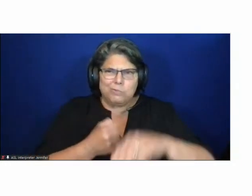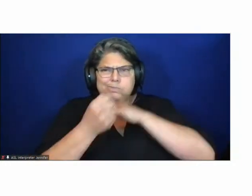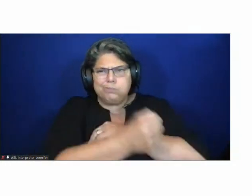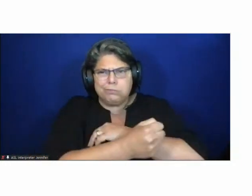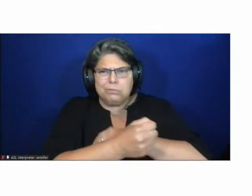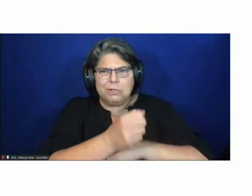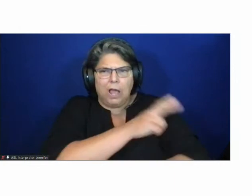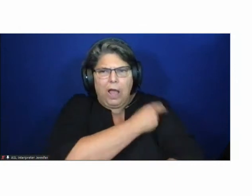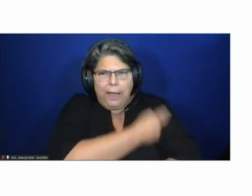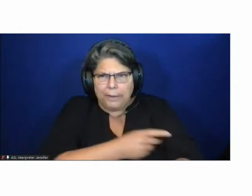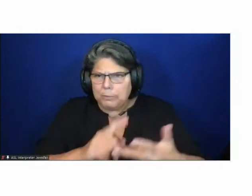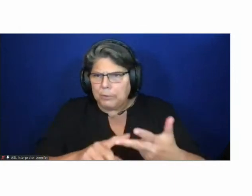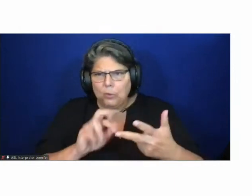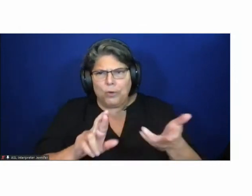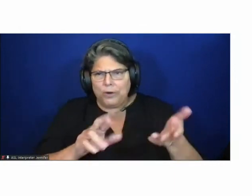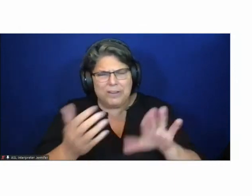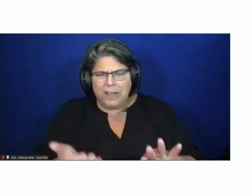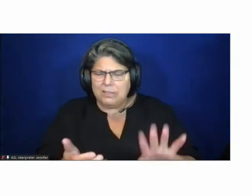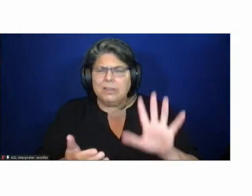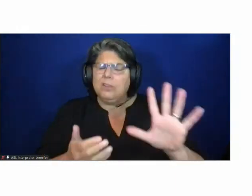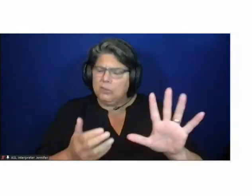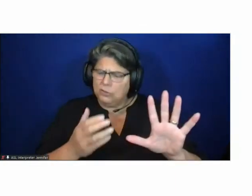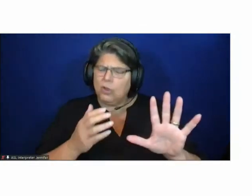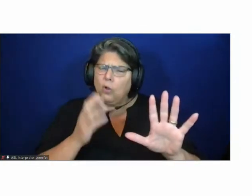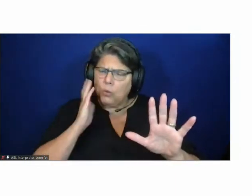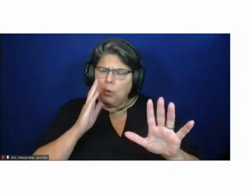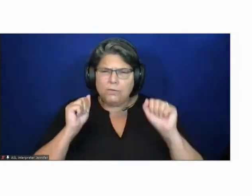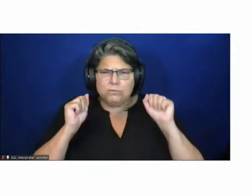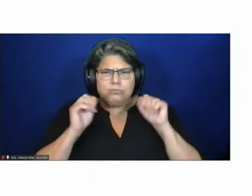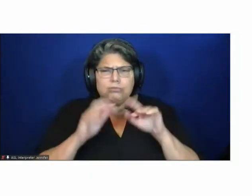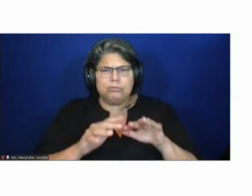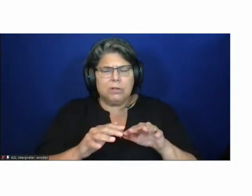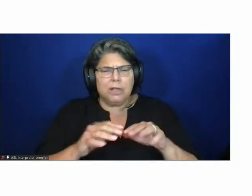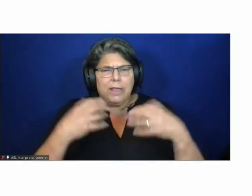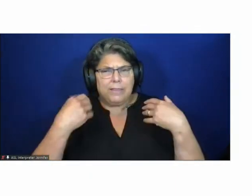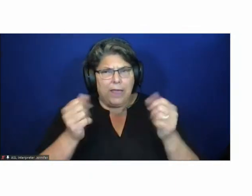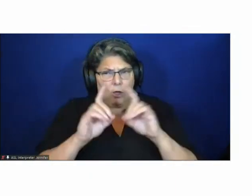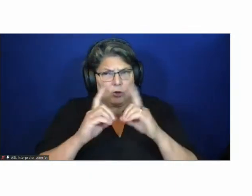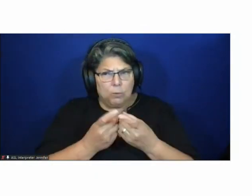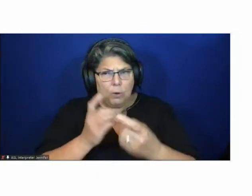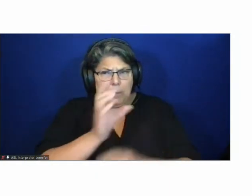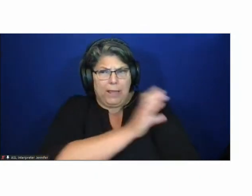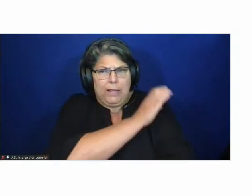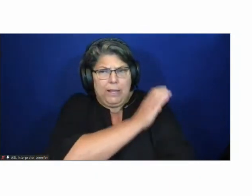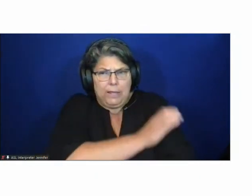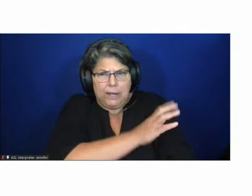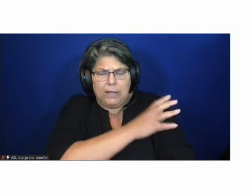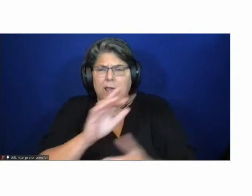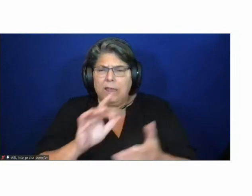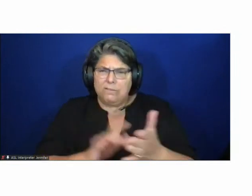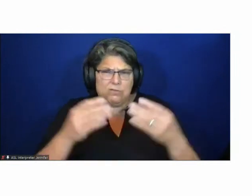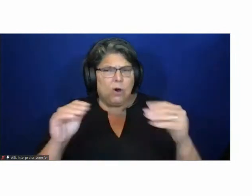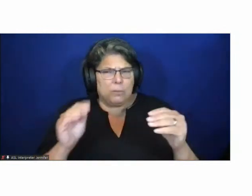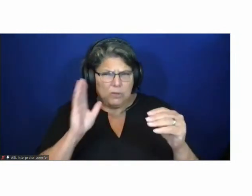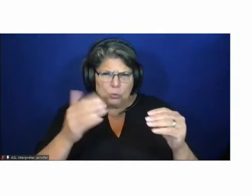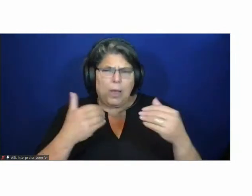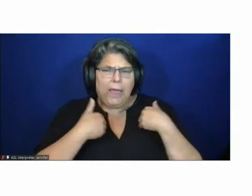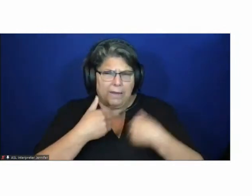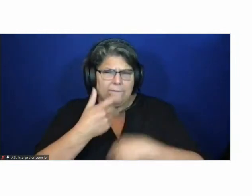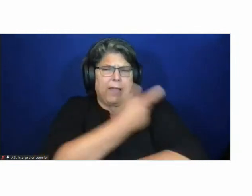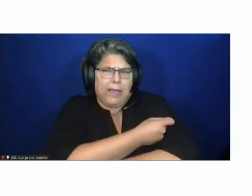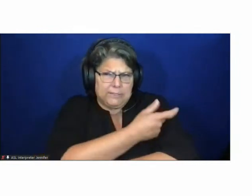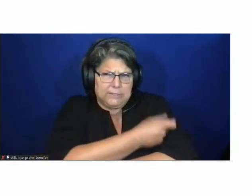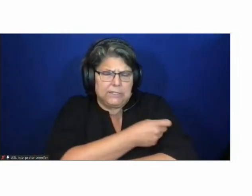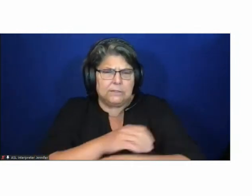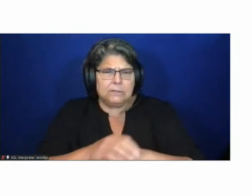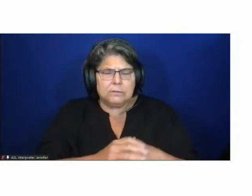be opportunities from, as Kirk said, the health department, clinics, and pharmacies. Moving on, vaccines